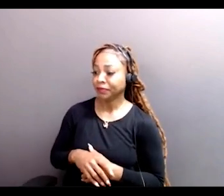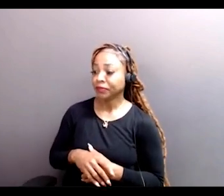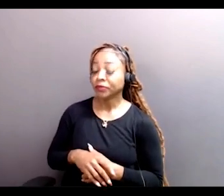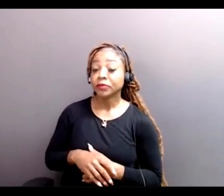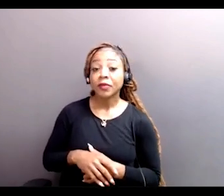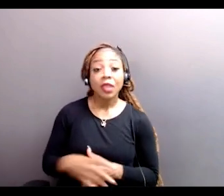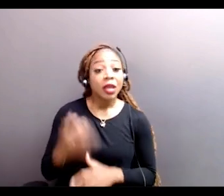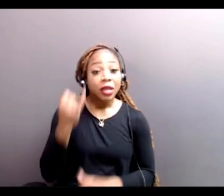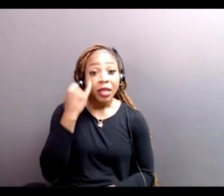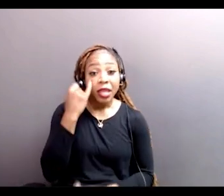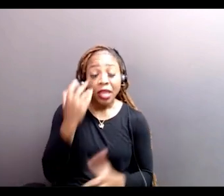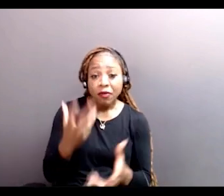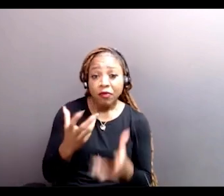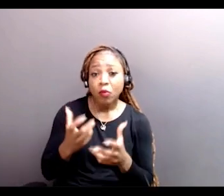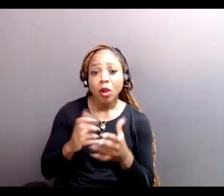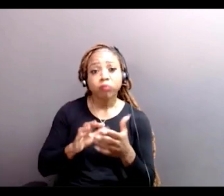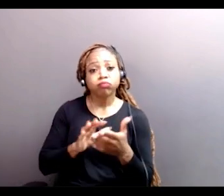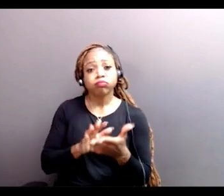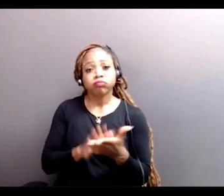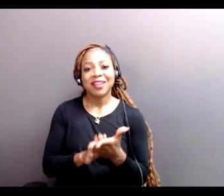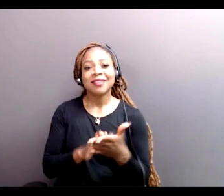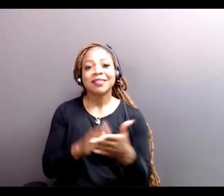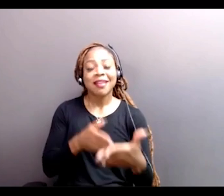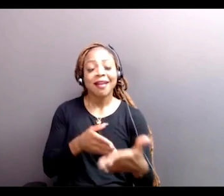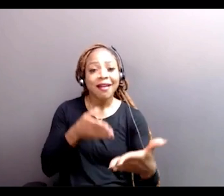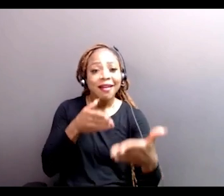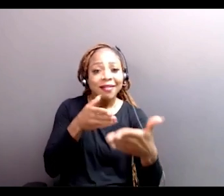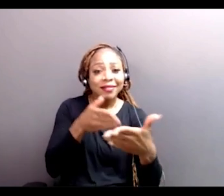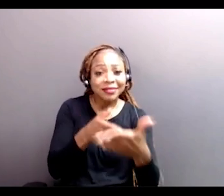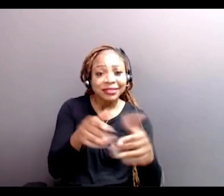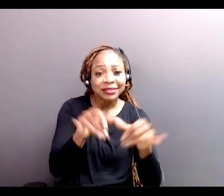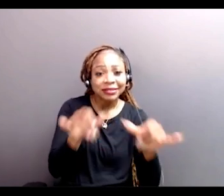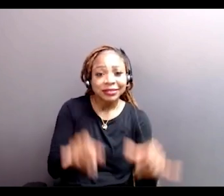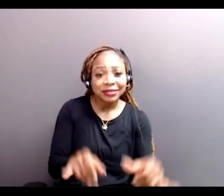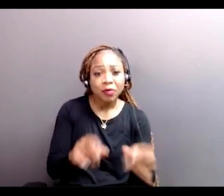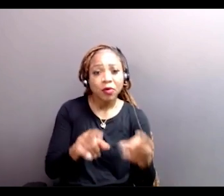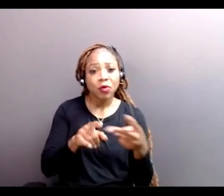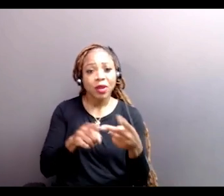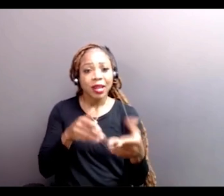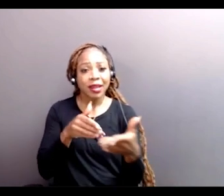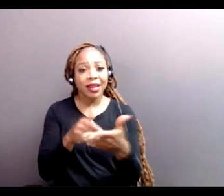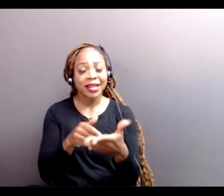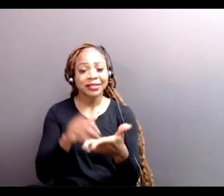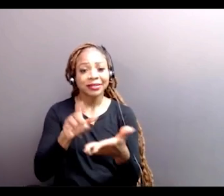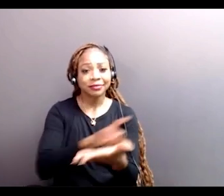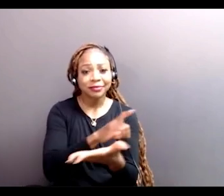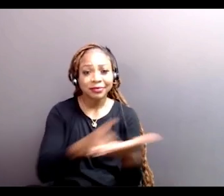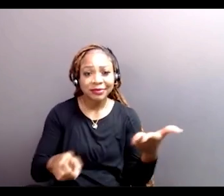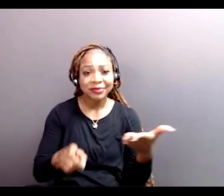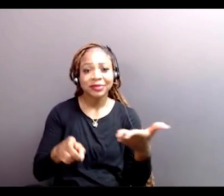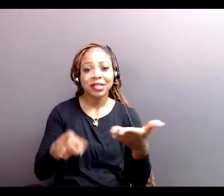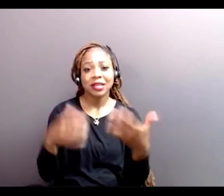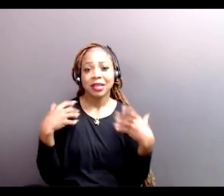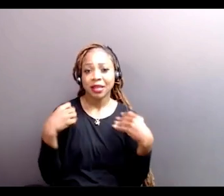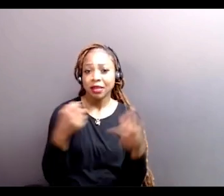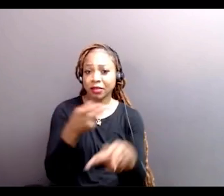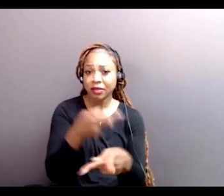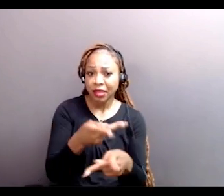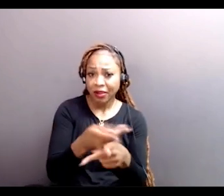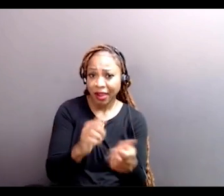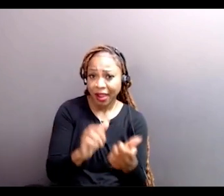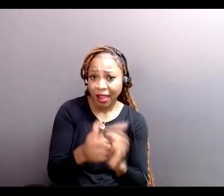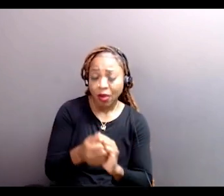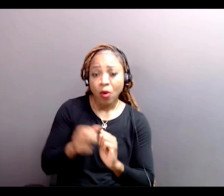I say that if we want to get to an anti-racist system, an anti-racist practice in healthcare, in how